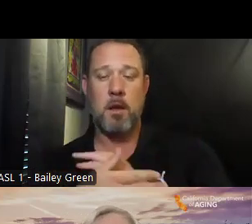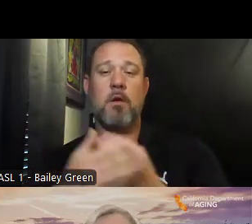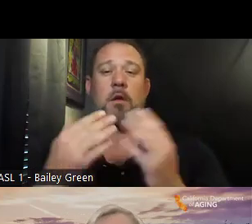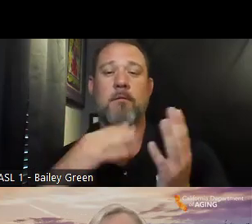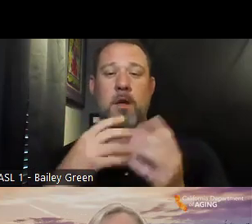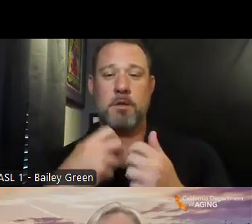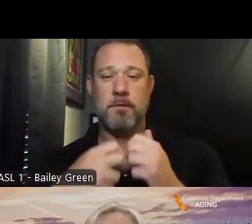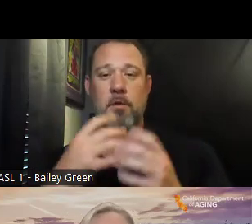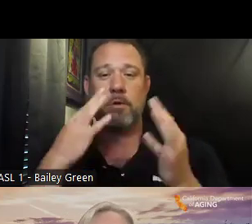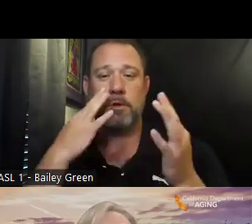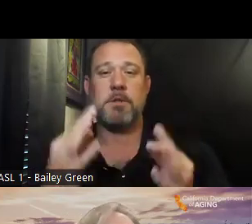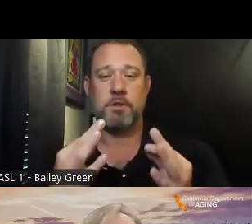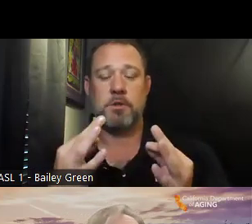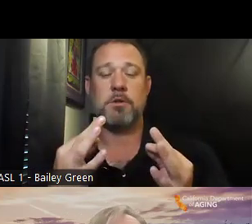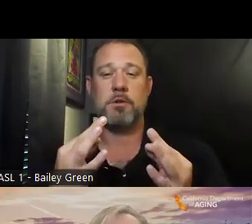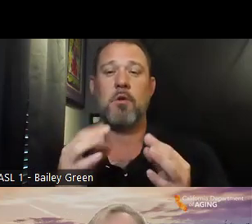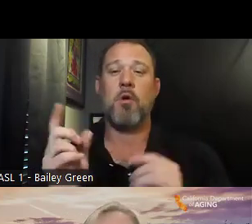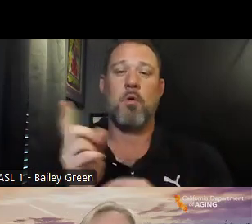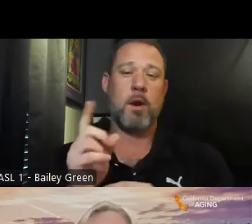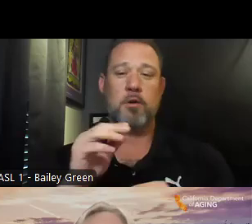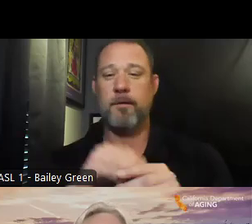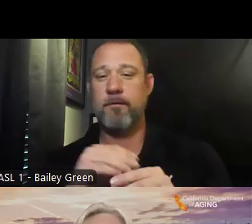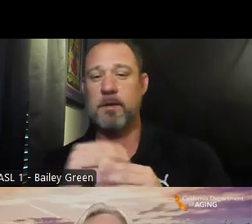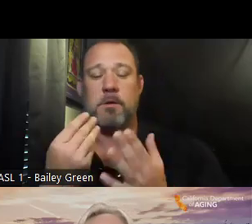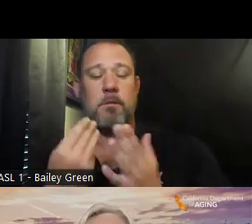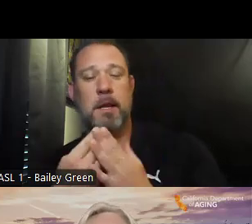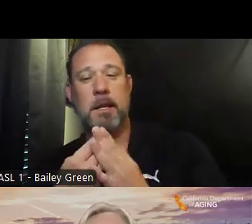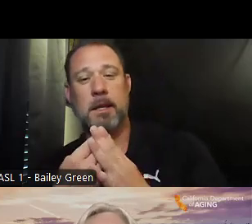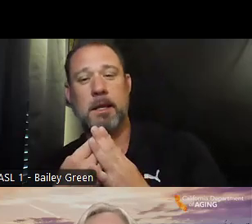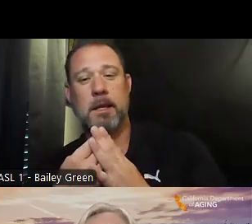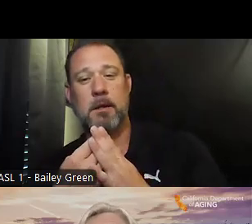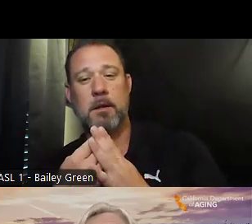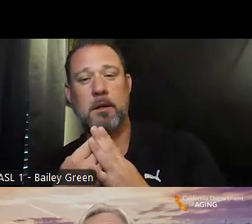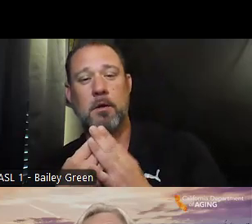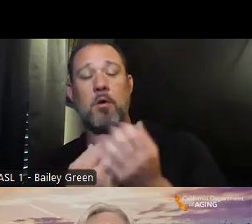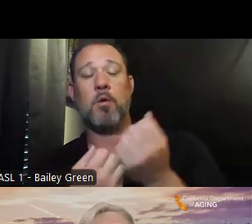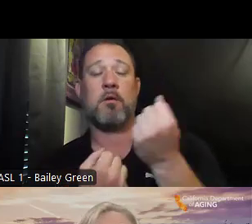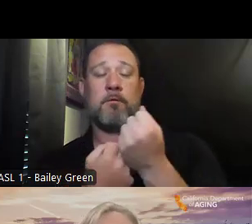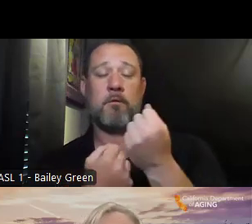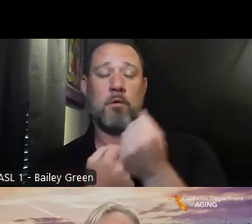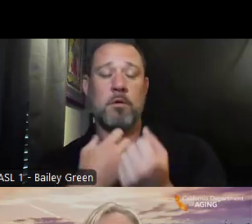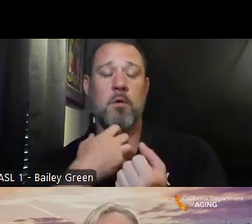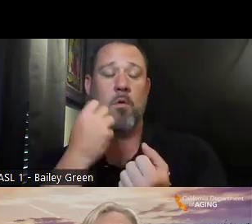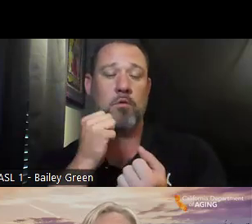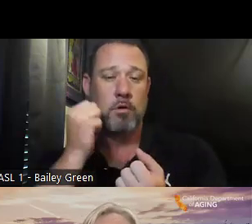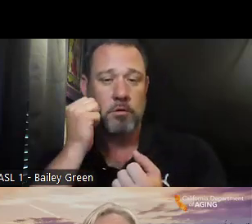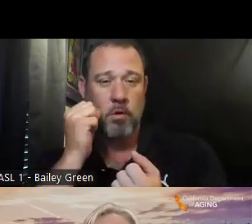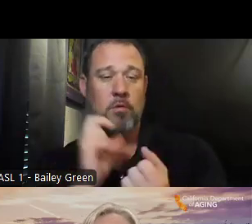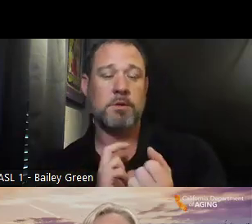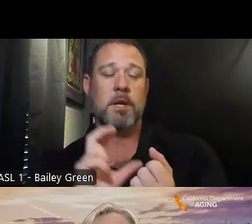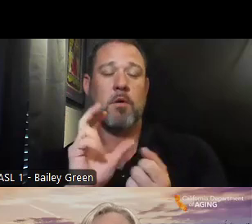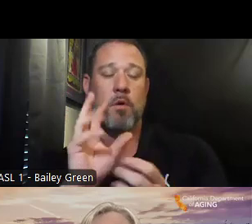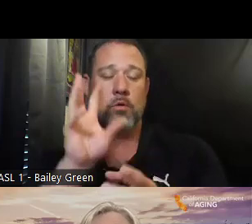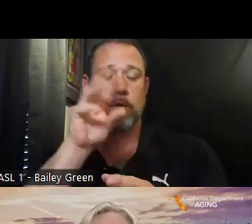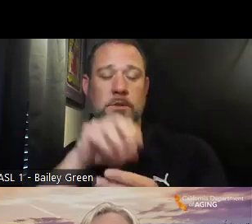difficult decisions around where to invest their dollars, reinforcing the importance of older adult stakeholder participation